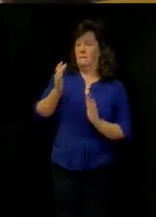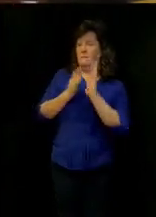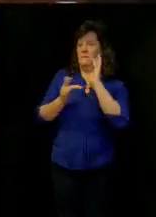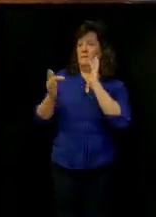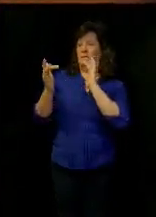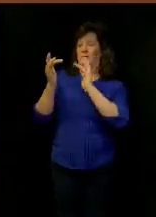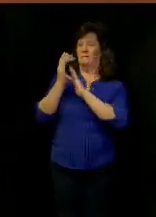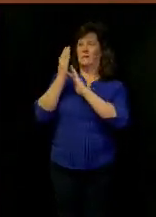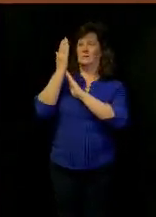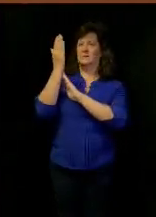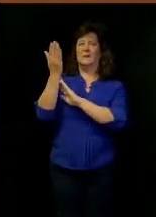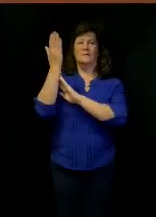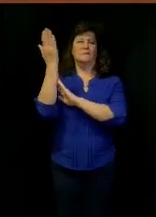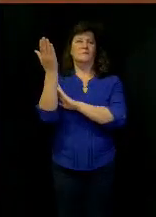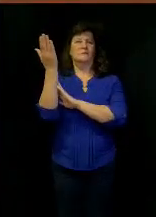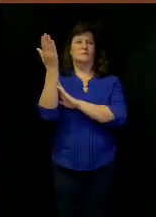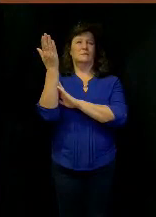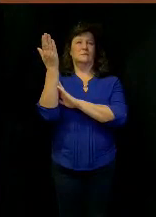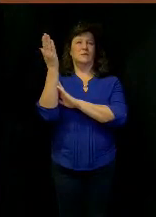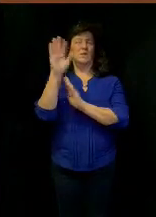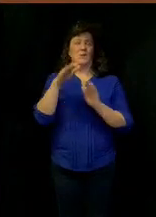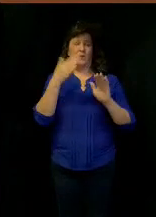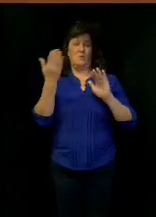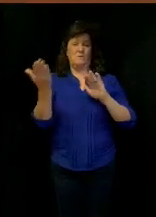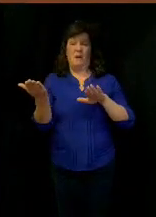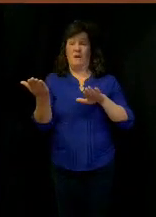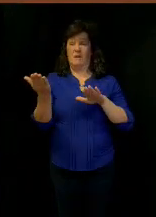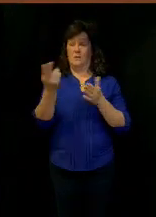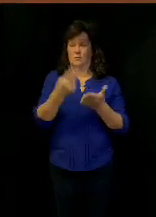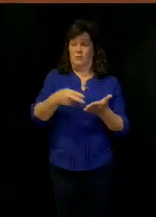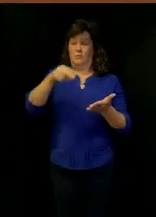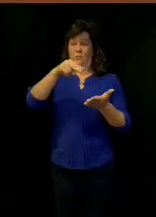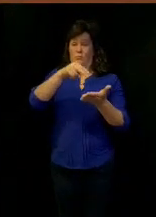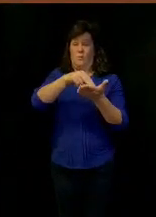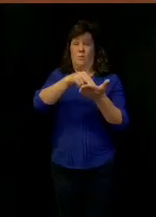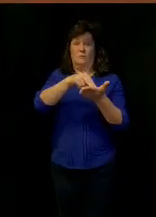But for him who died for them and rose again. Verse 16.